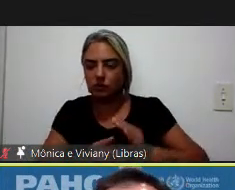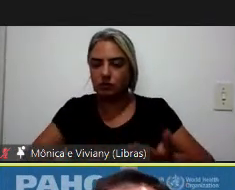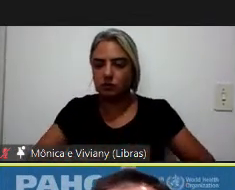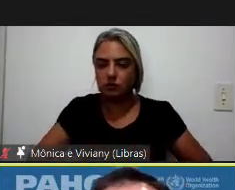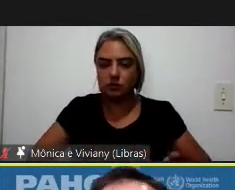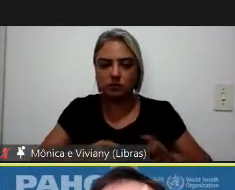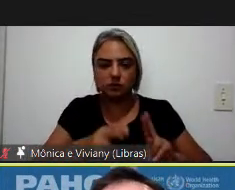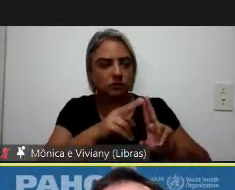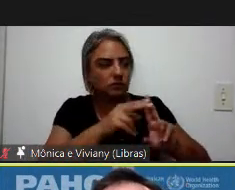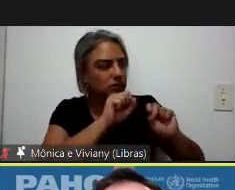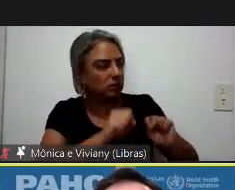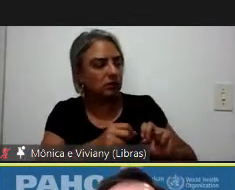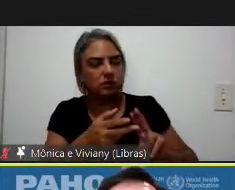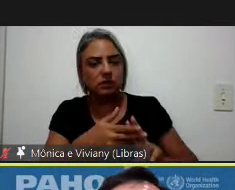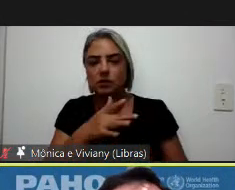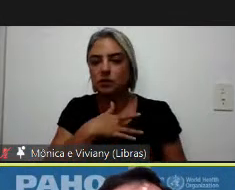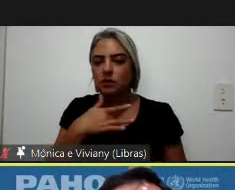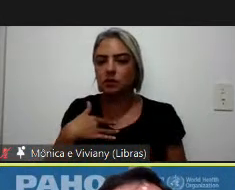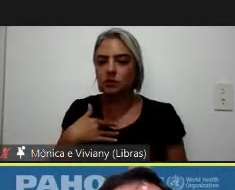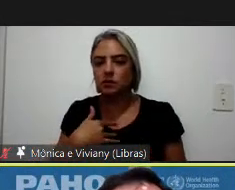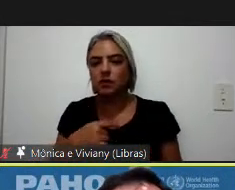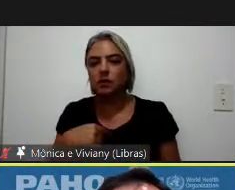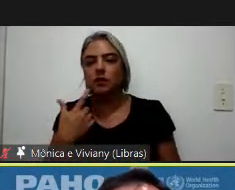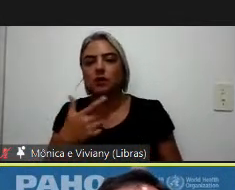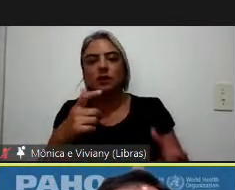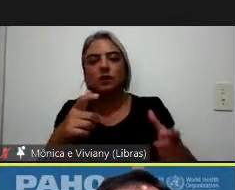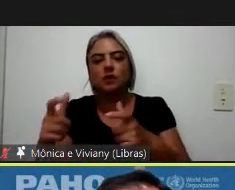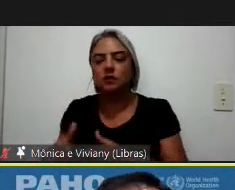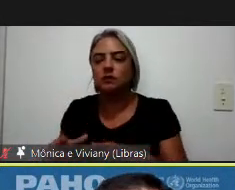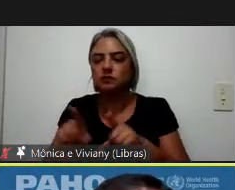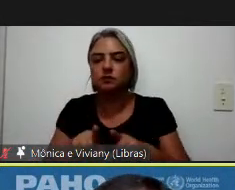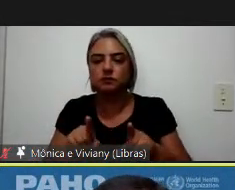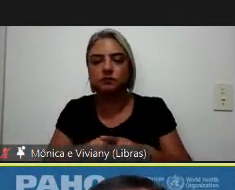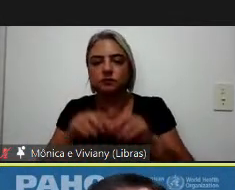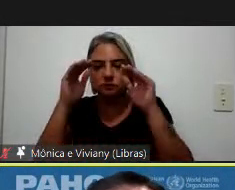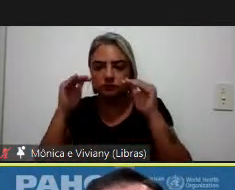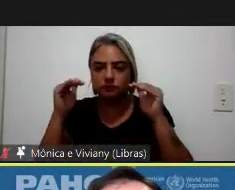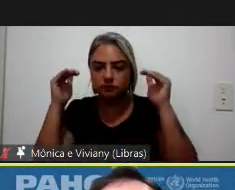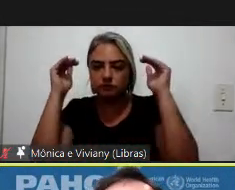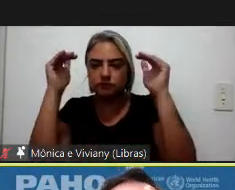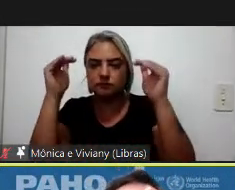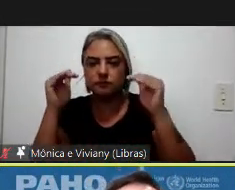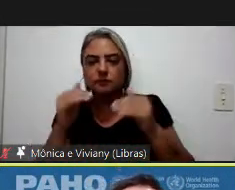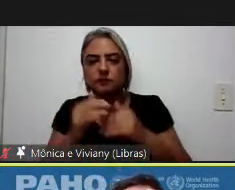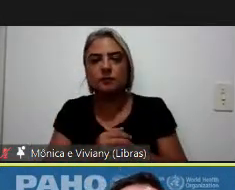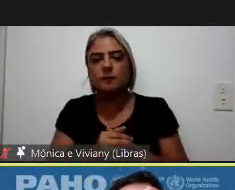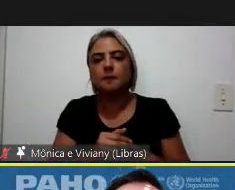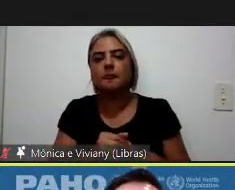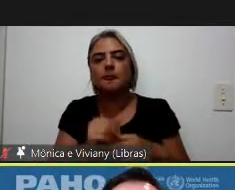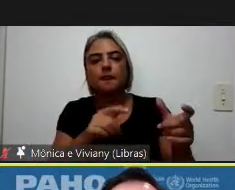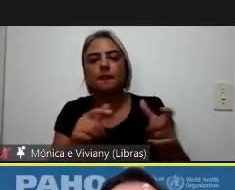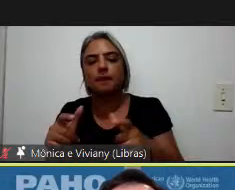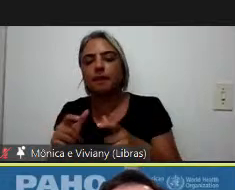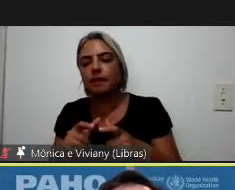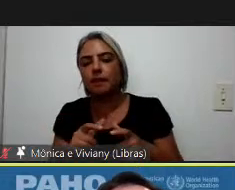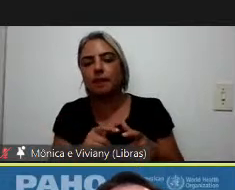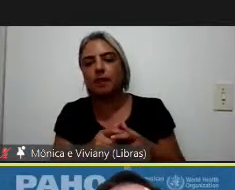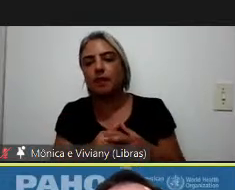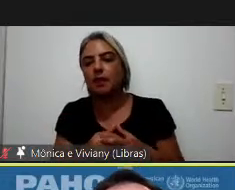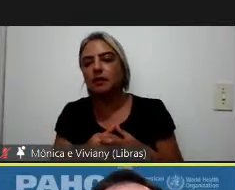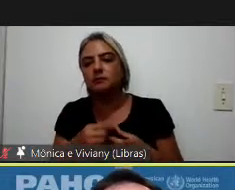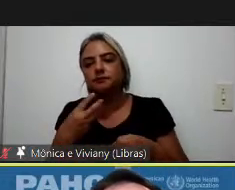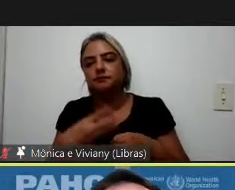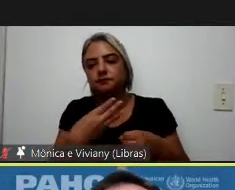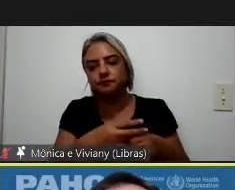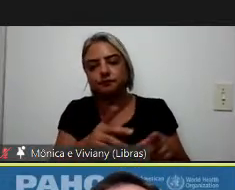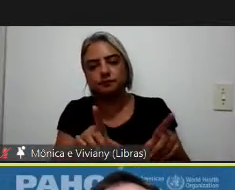of management of the services, health services in the level of the managers, local managers, and also the authorities, local